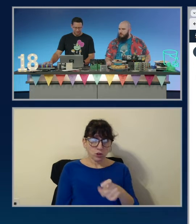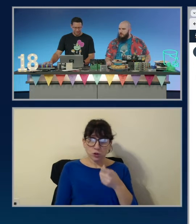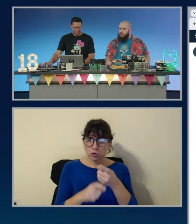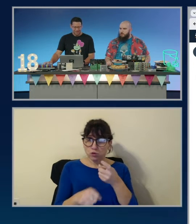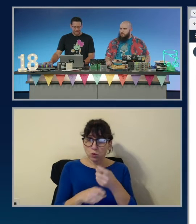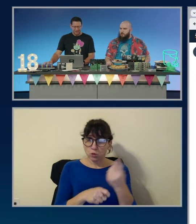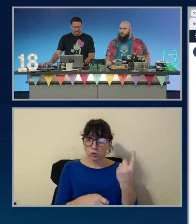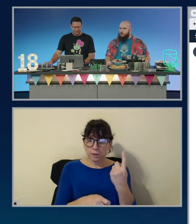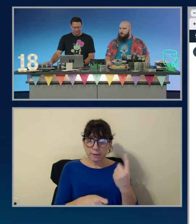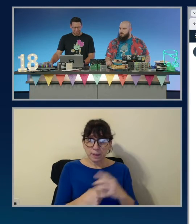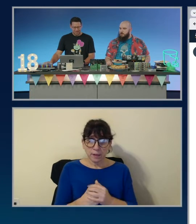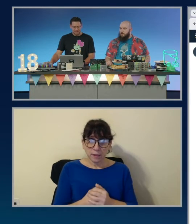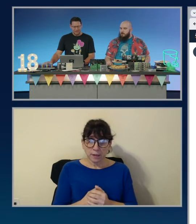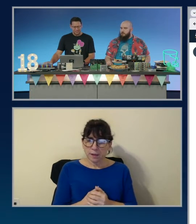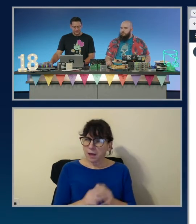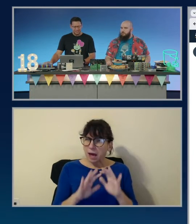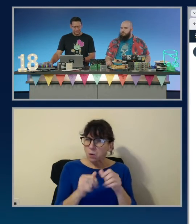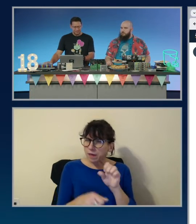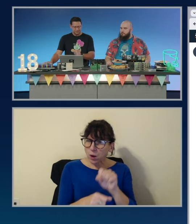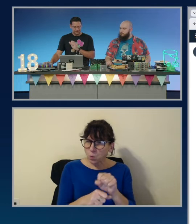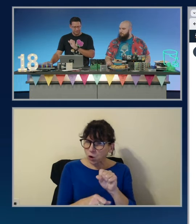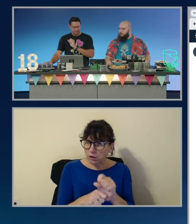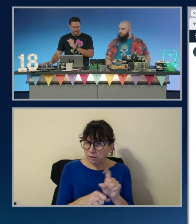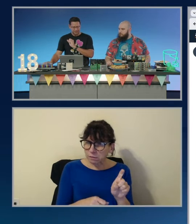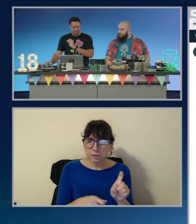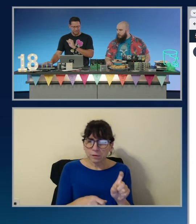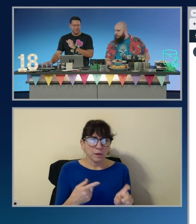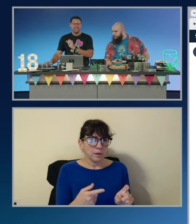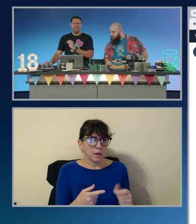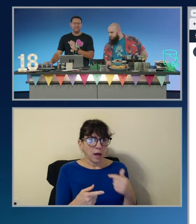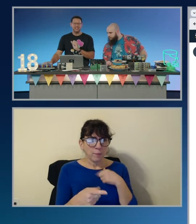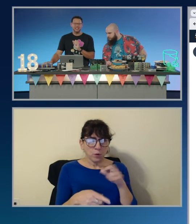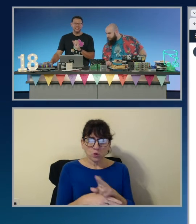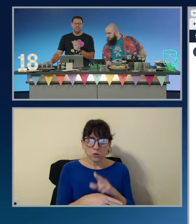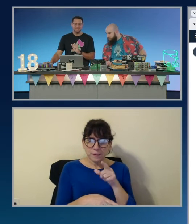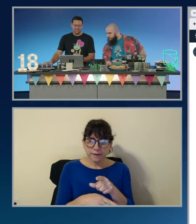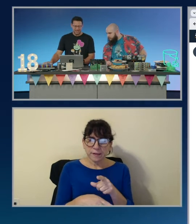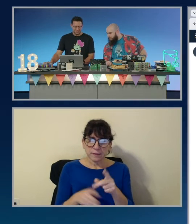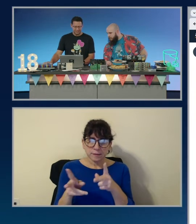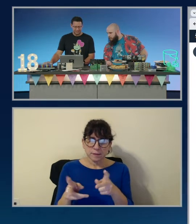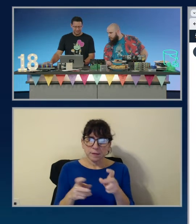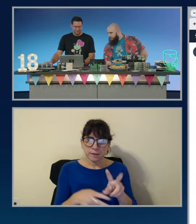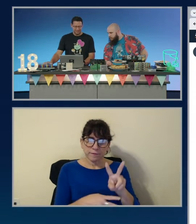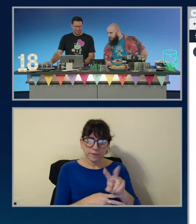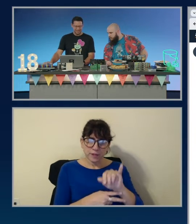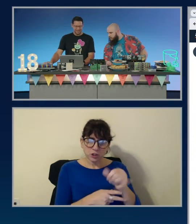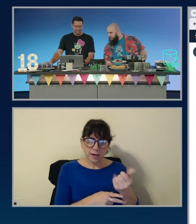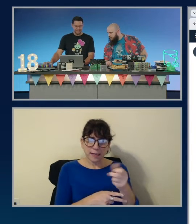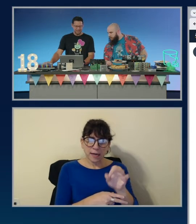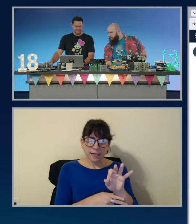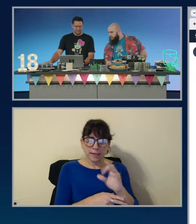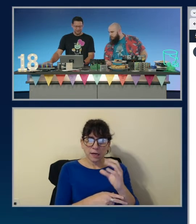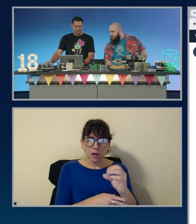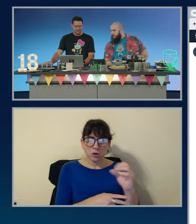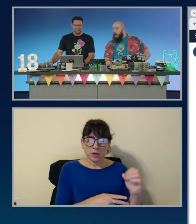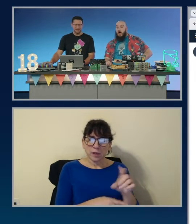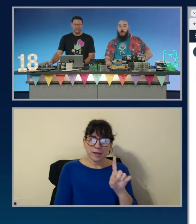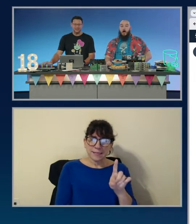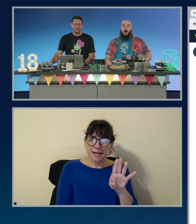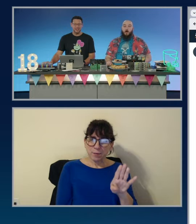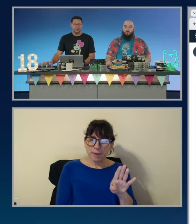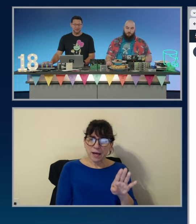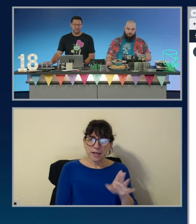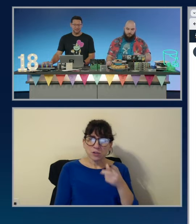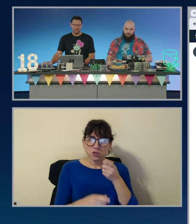produce a joke? How is it going to work? You know, I'm actually going to take this right here. So Okay. VJ1900 in the chat says, give me a database joke for a